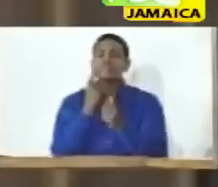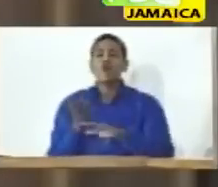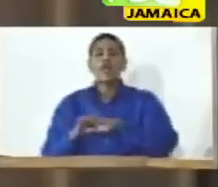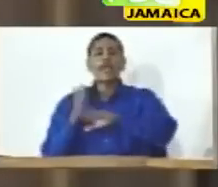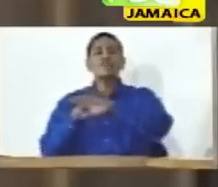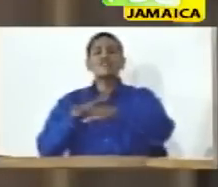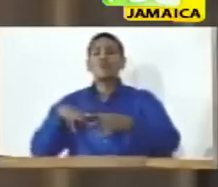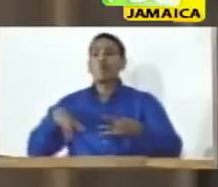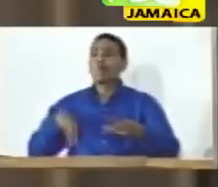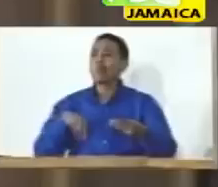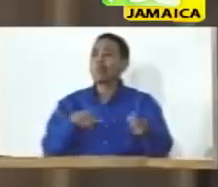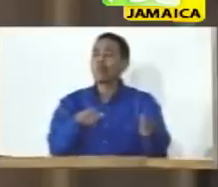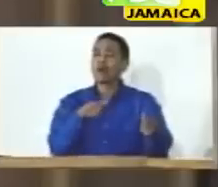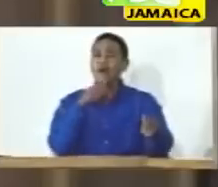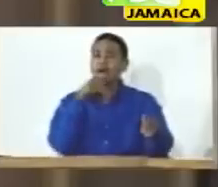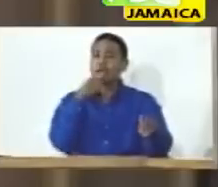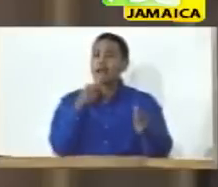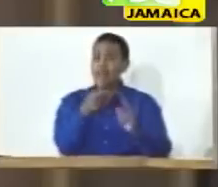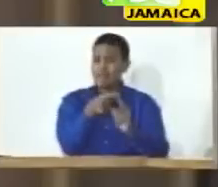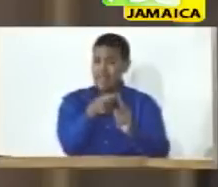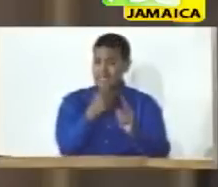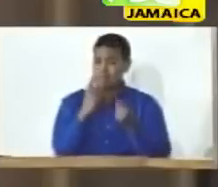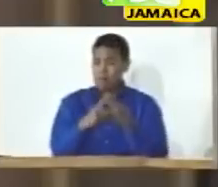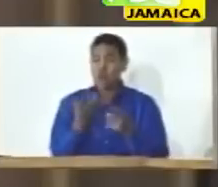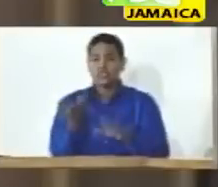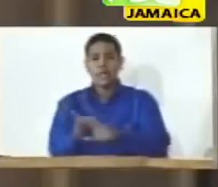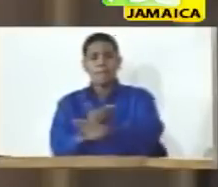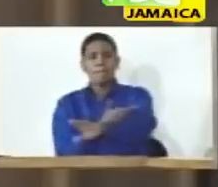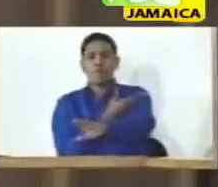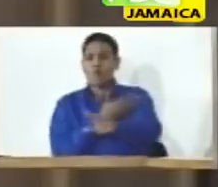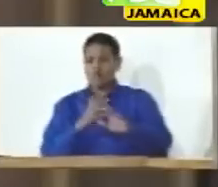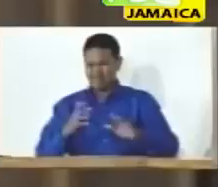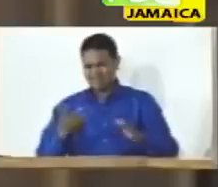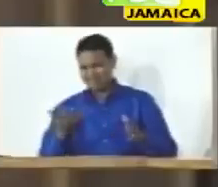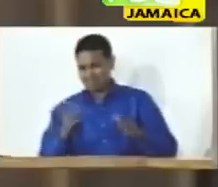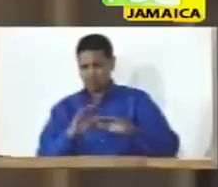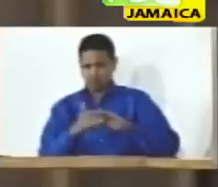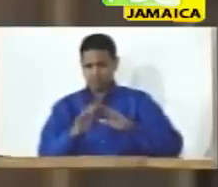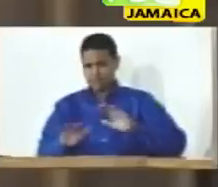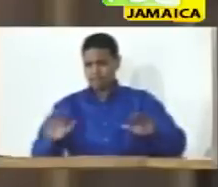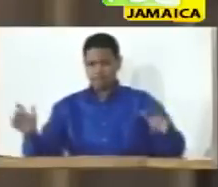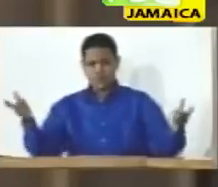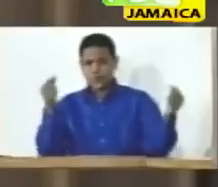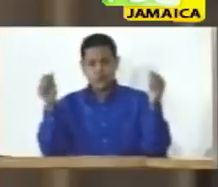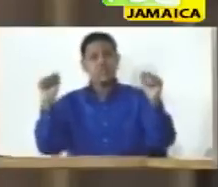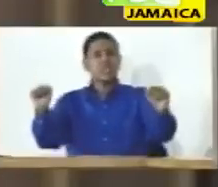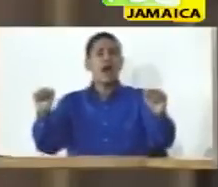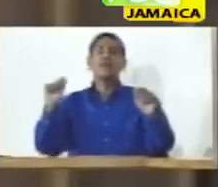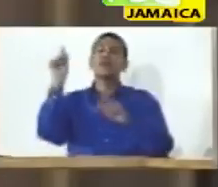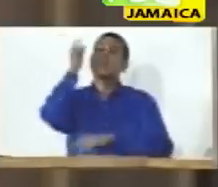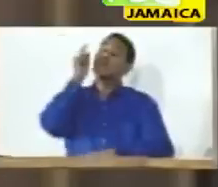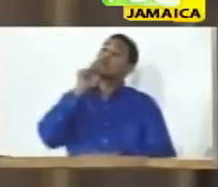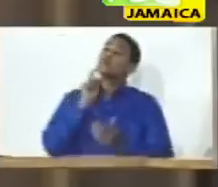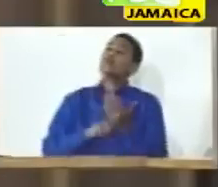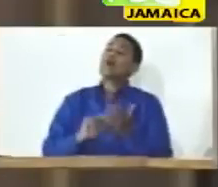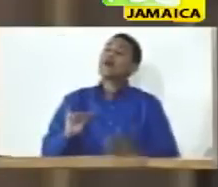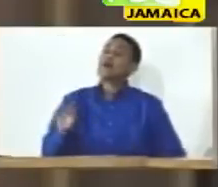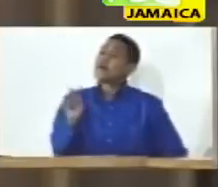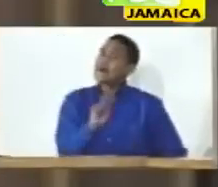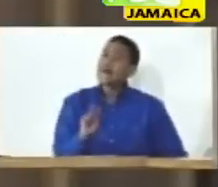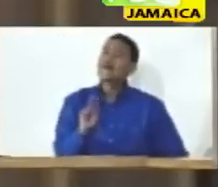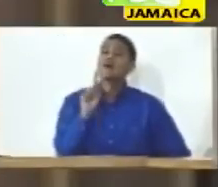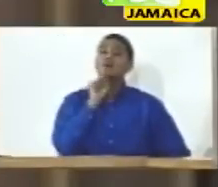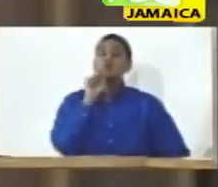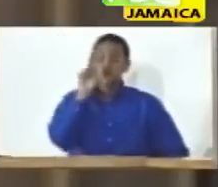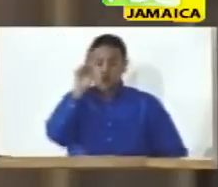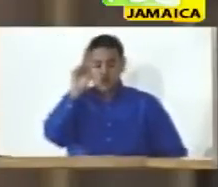efficiency and effectiveness in improving our infrastructure. The government recognizes the